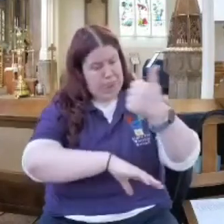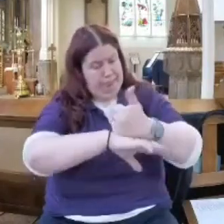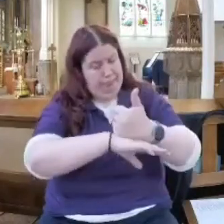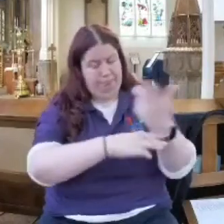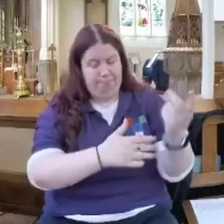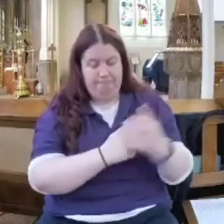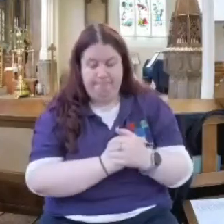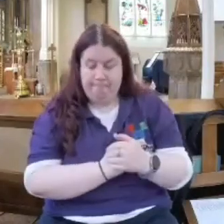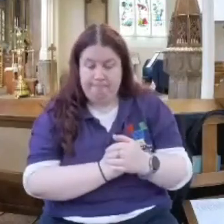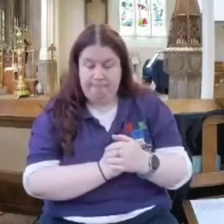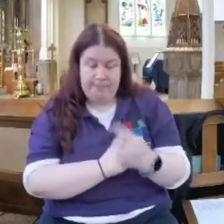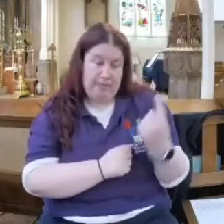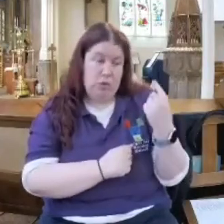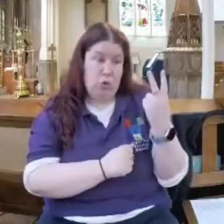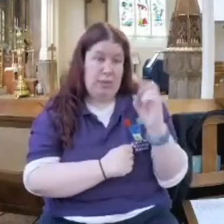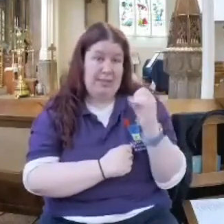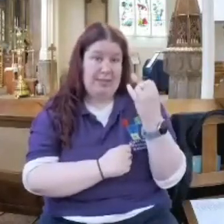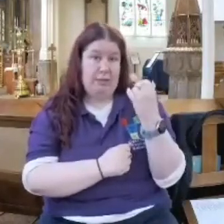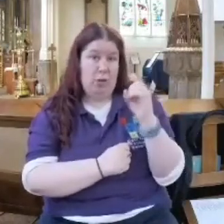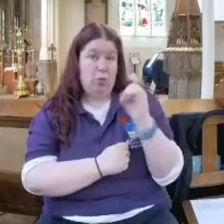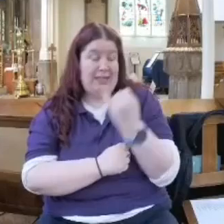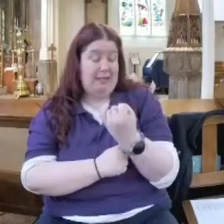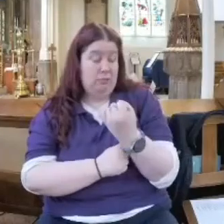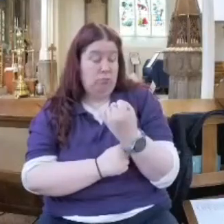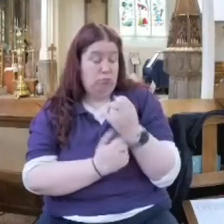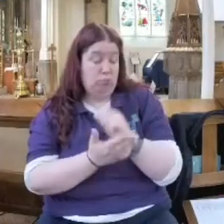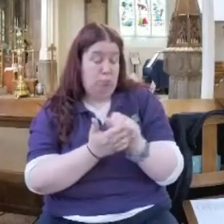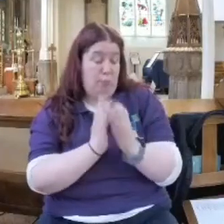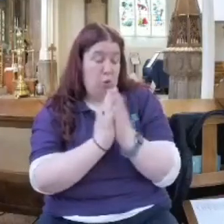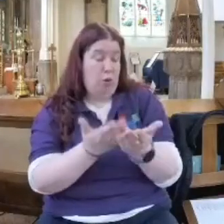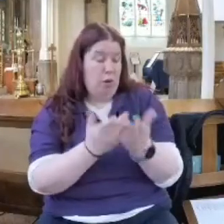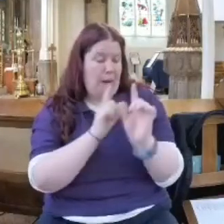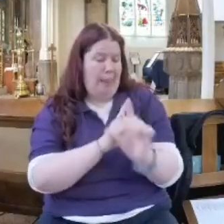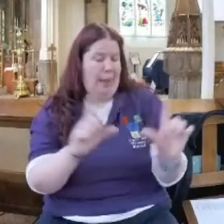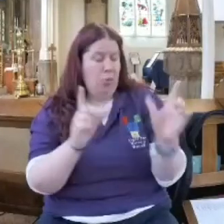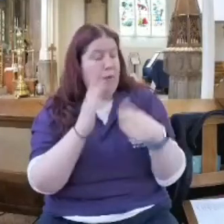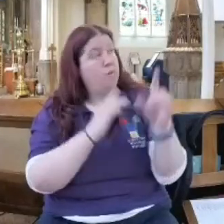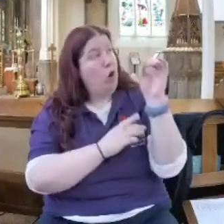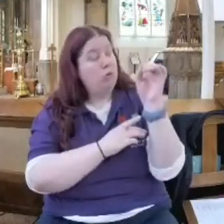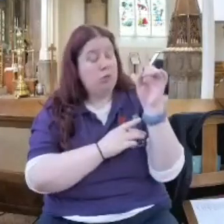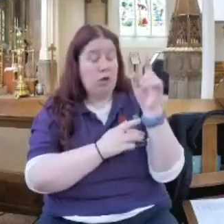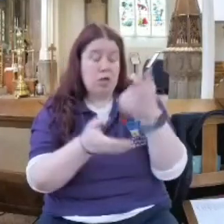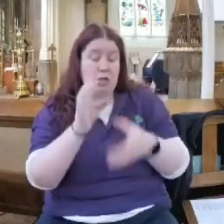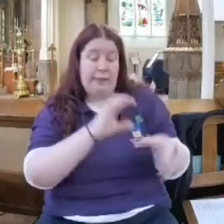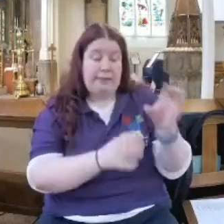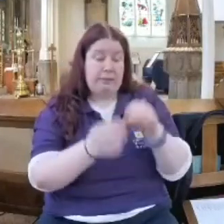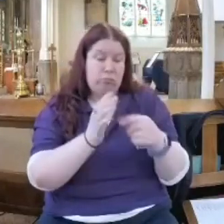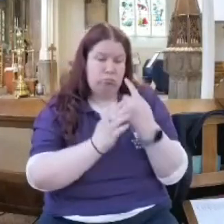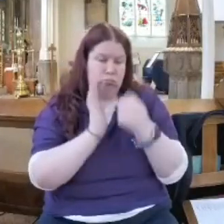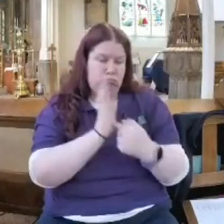In 2006, he wrote a book called The Language of God. A scientist presents evidence for